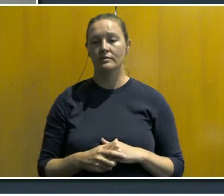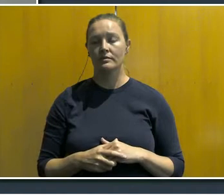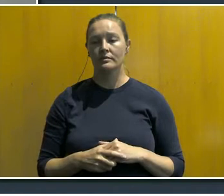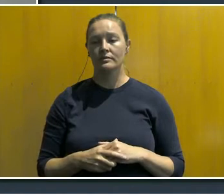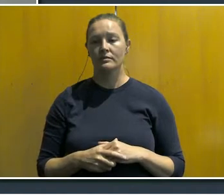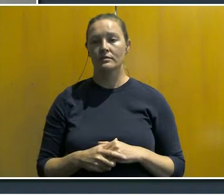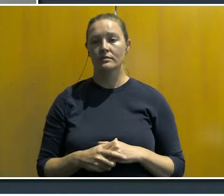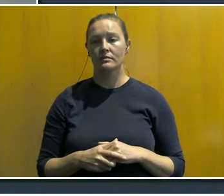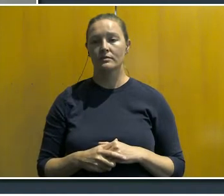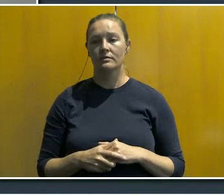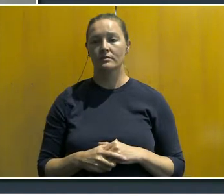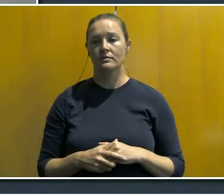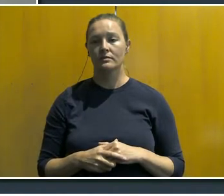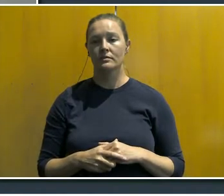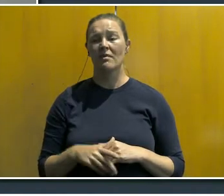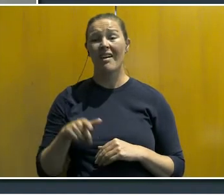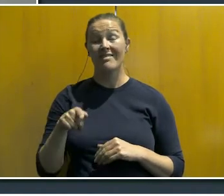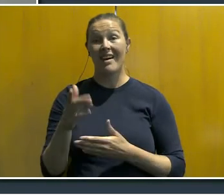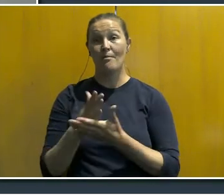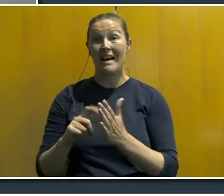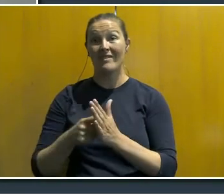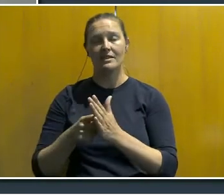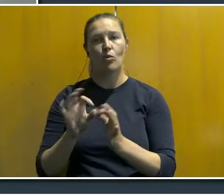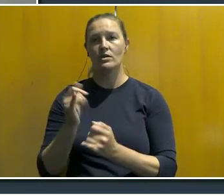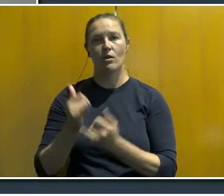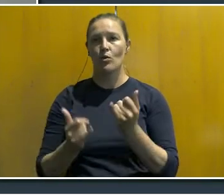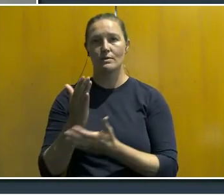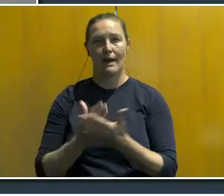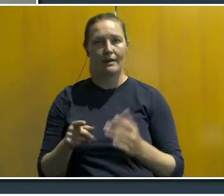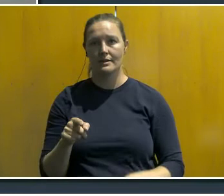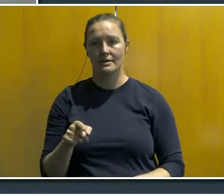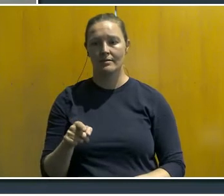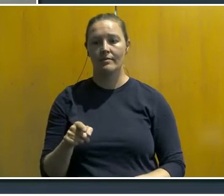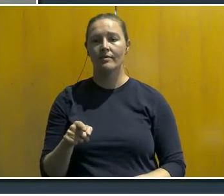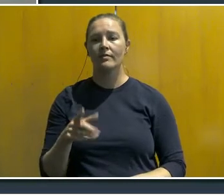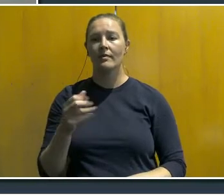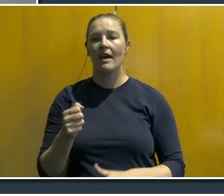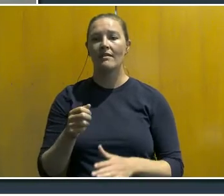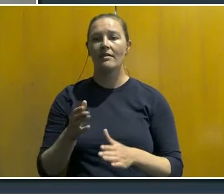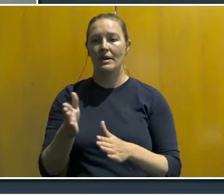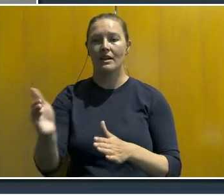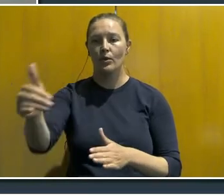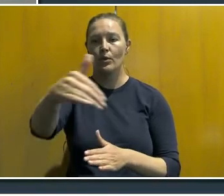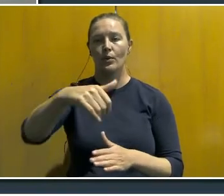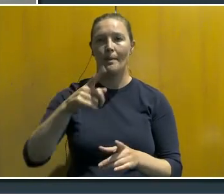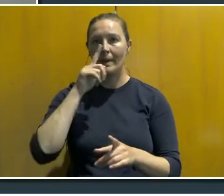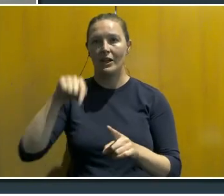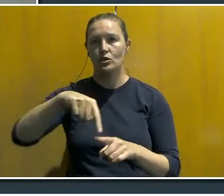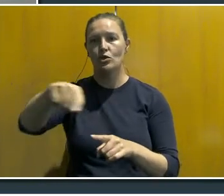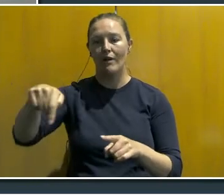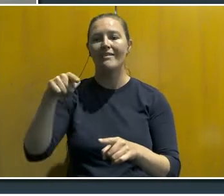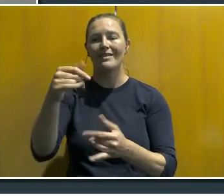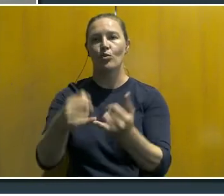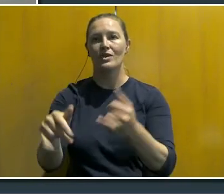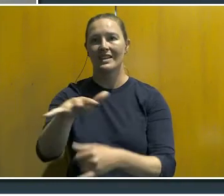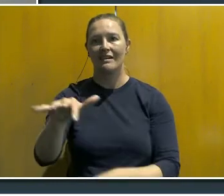particularly, which wasn't the worst part affected, the cul-de-sac head where people turn around is. Particularly,